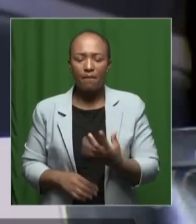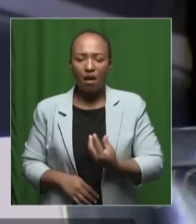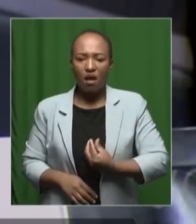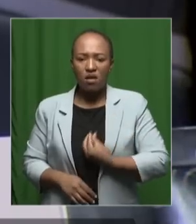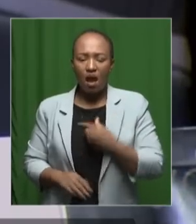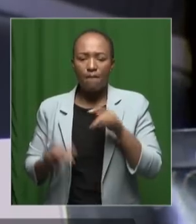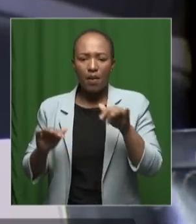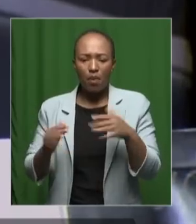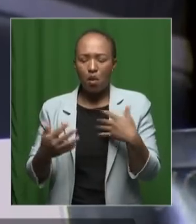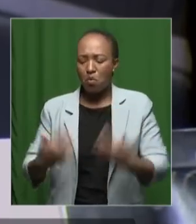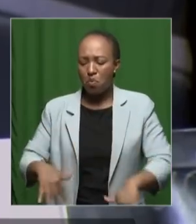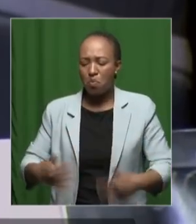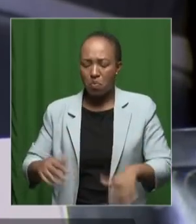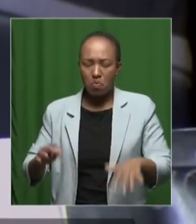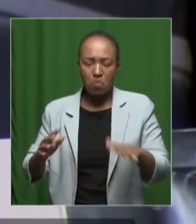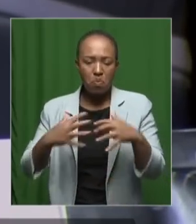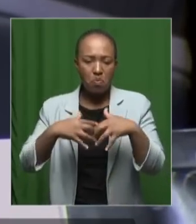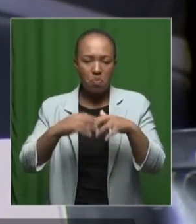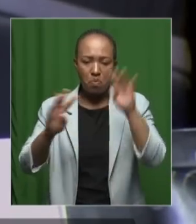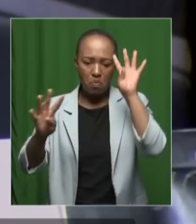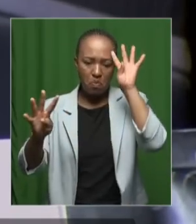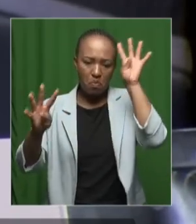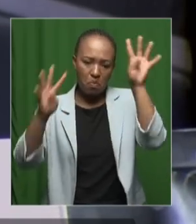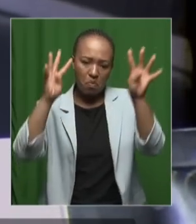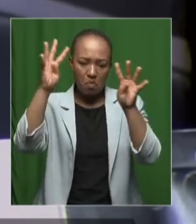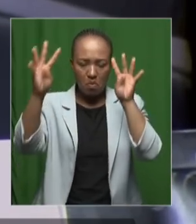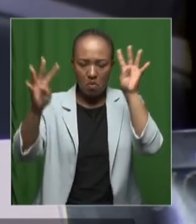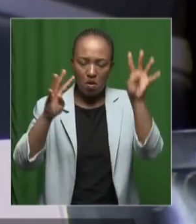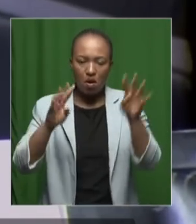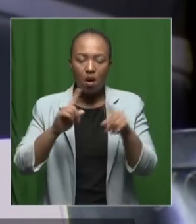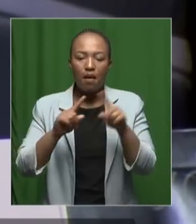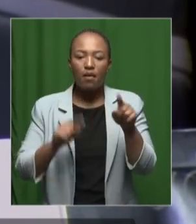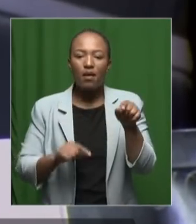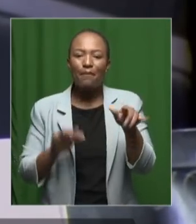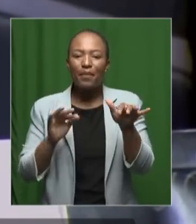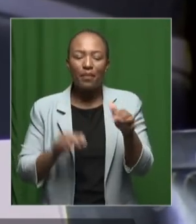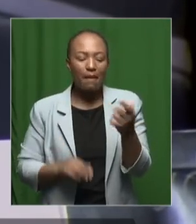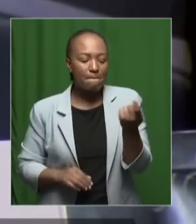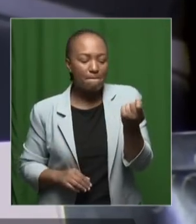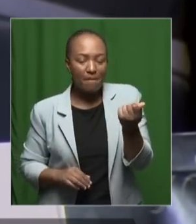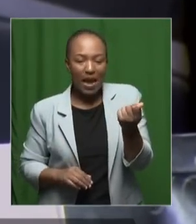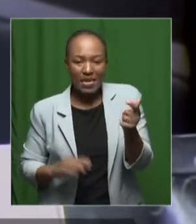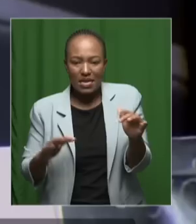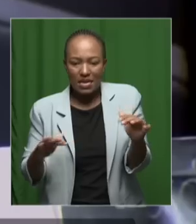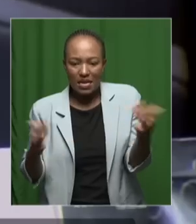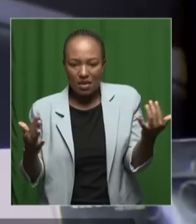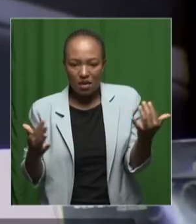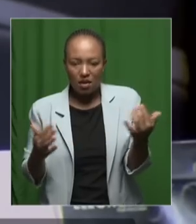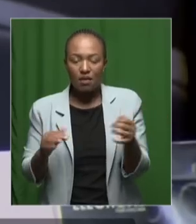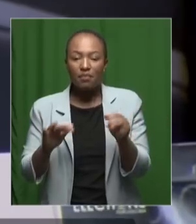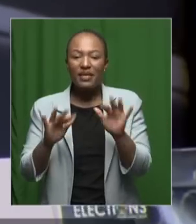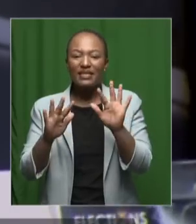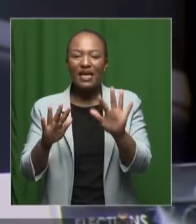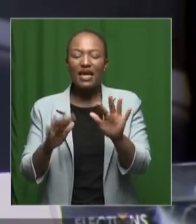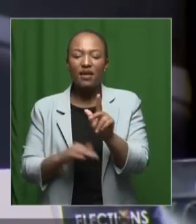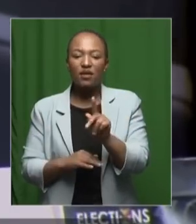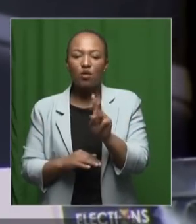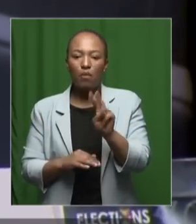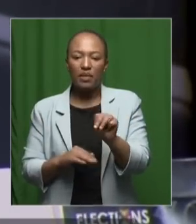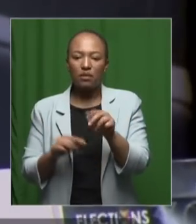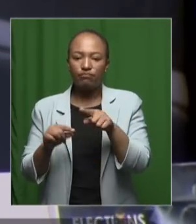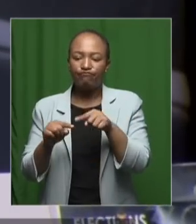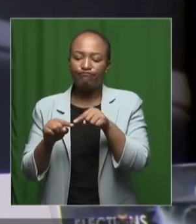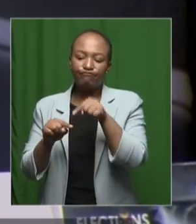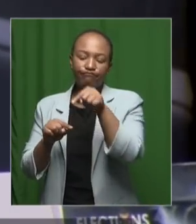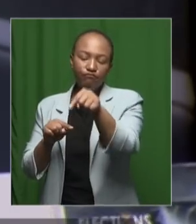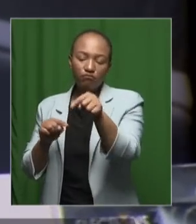going to school. They do this. They've got no money to go to school. 10 kilometers, they found a creative way